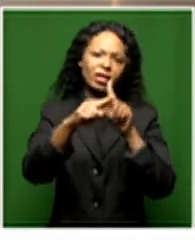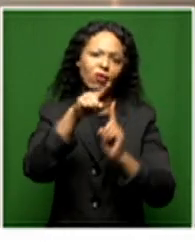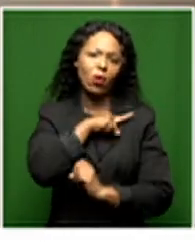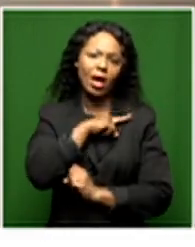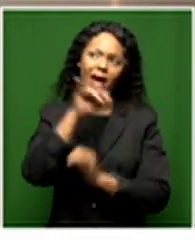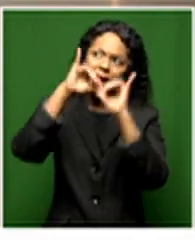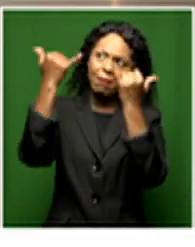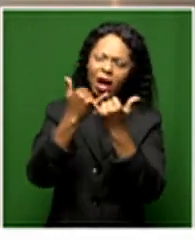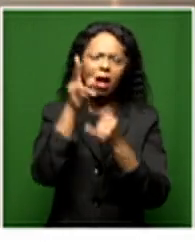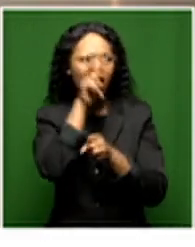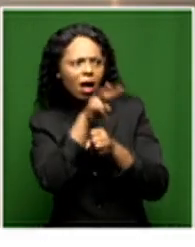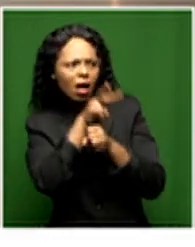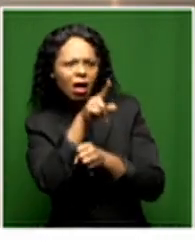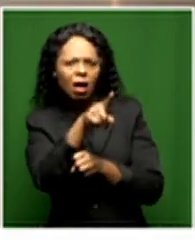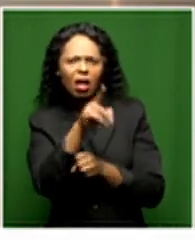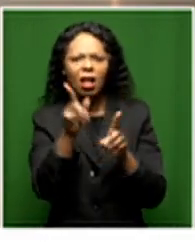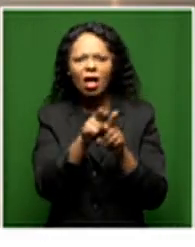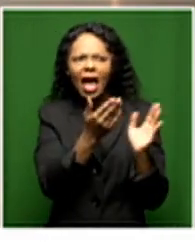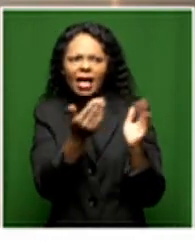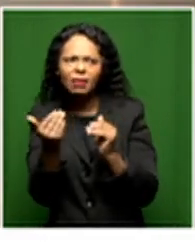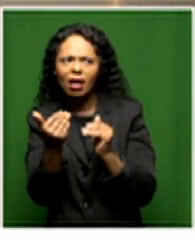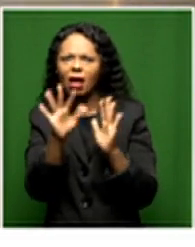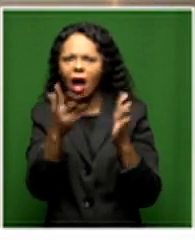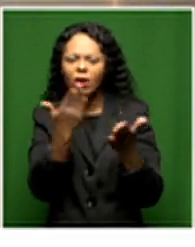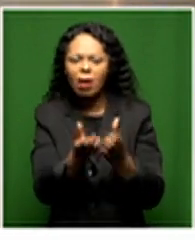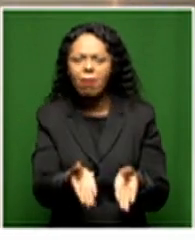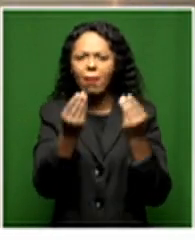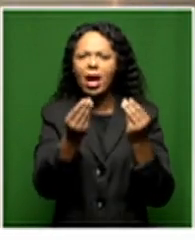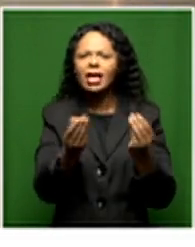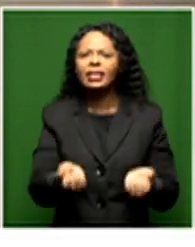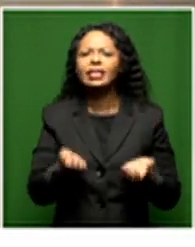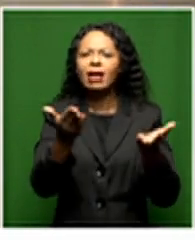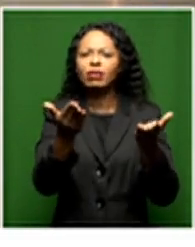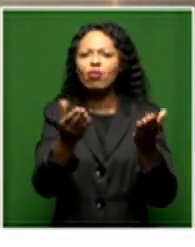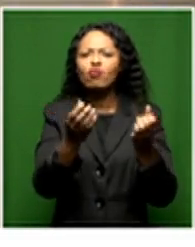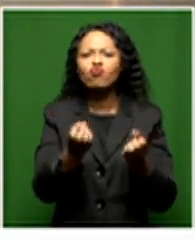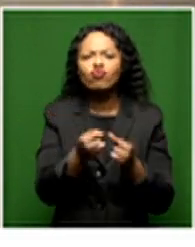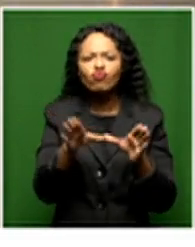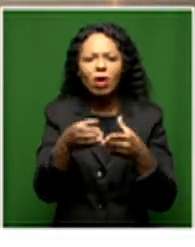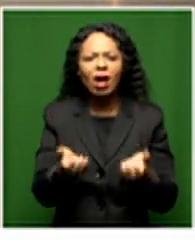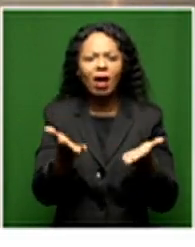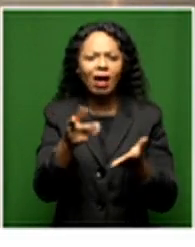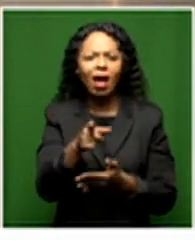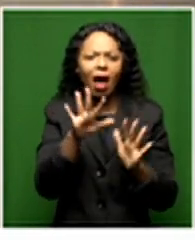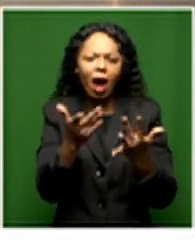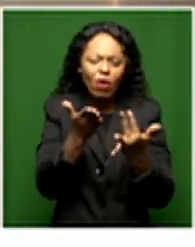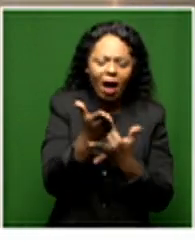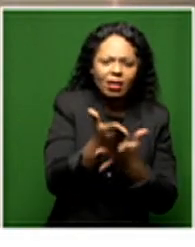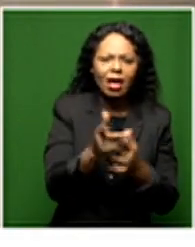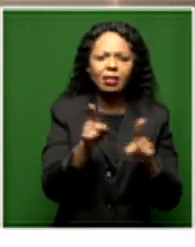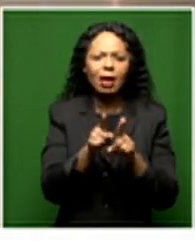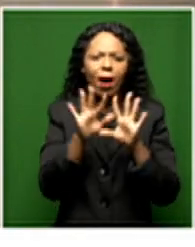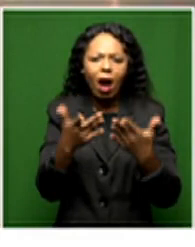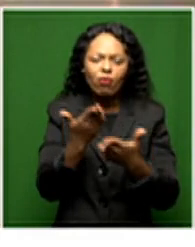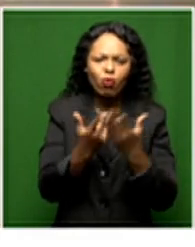for what's the cheapest way that I can get the service provided, how efficient can it be done, and how excellently can it be executed. And